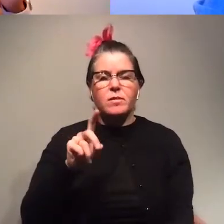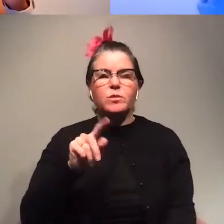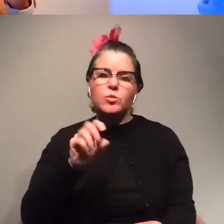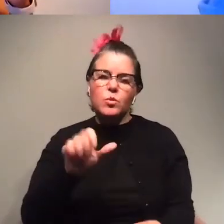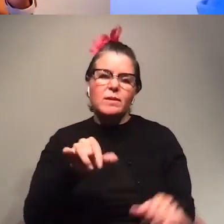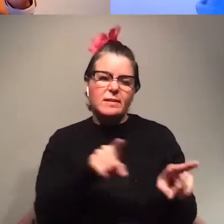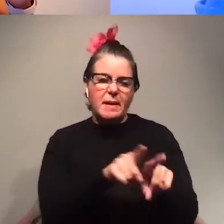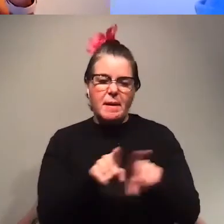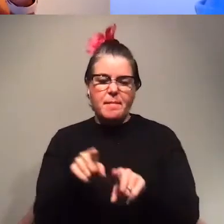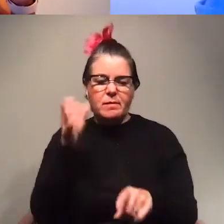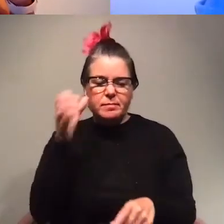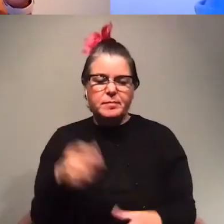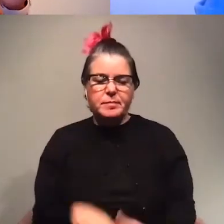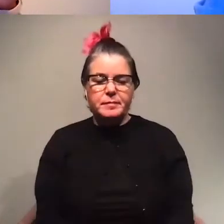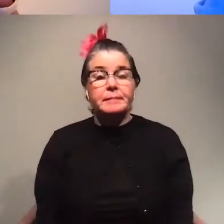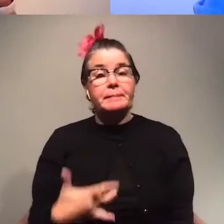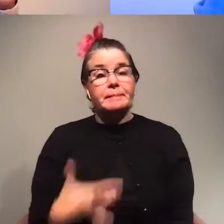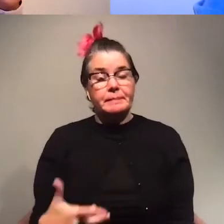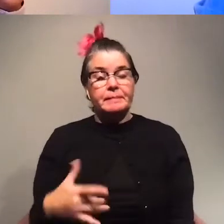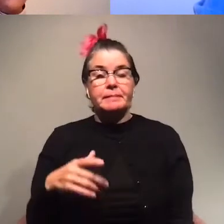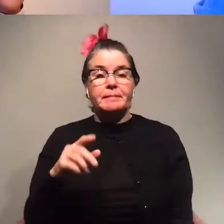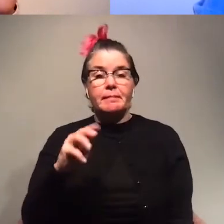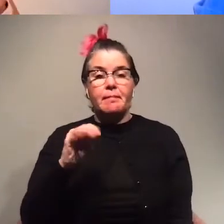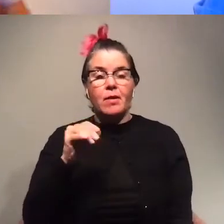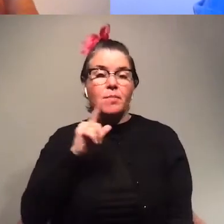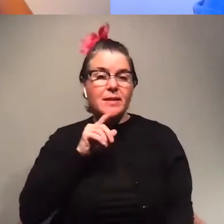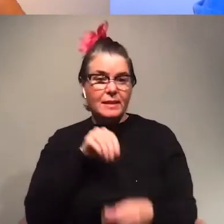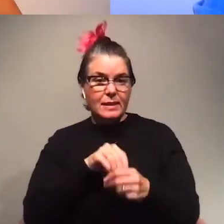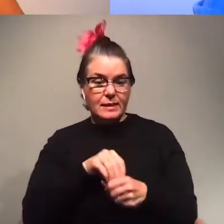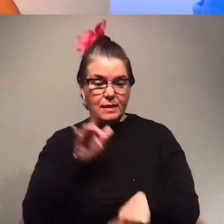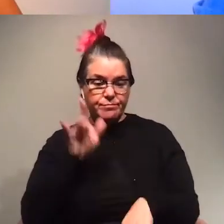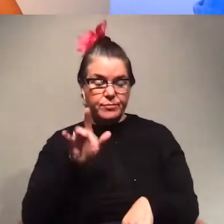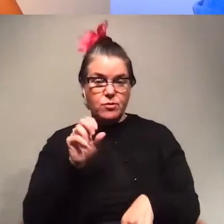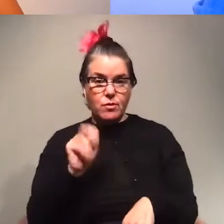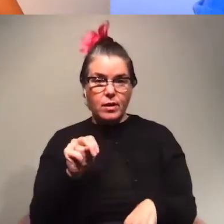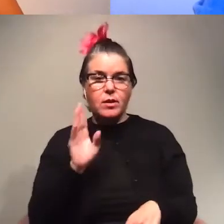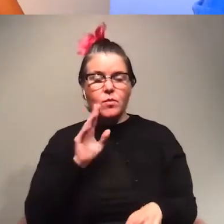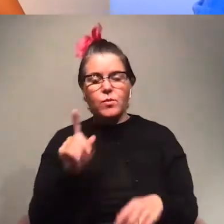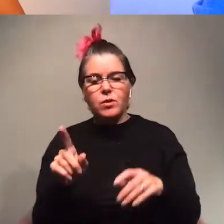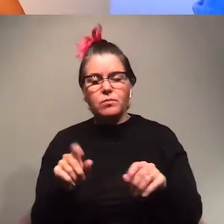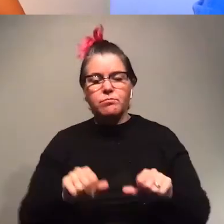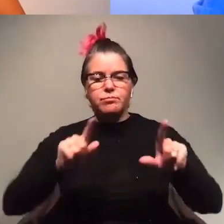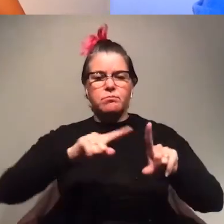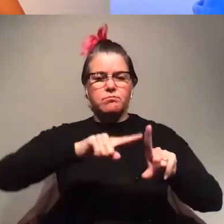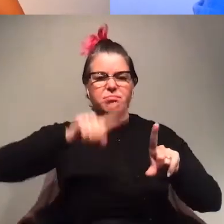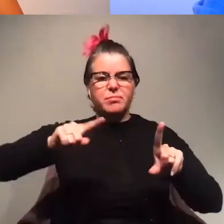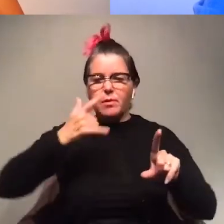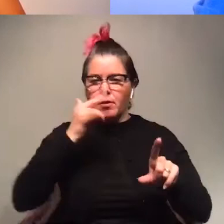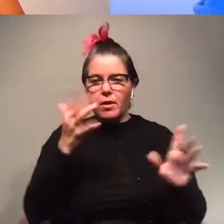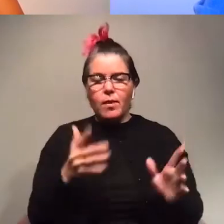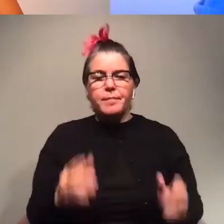so usually you can just like put the microplastic in there and then turn it on and it'll tell you what the spectra looks like.